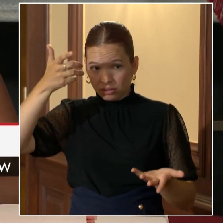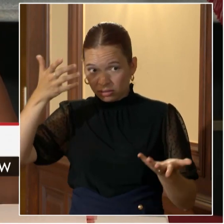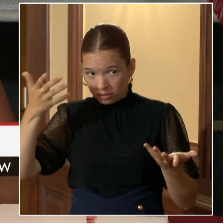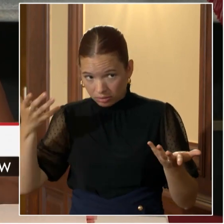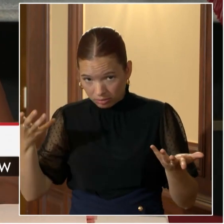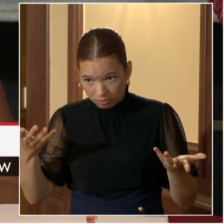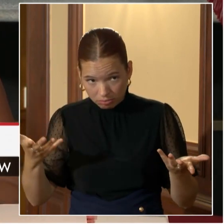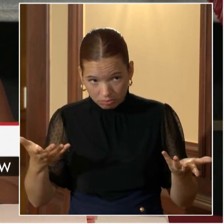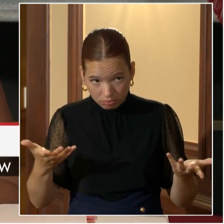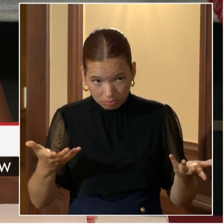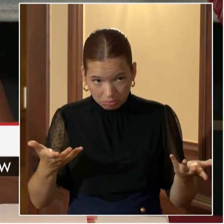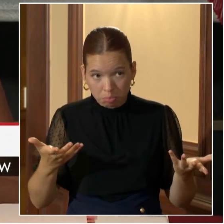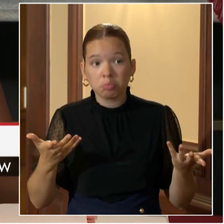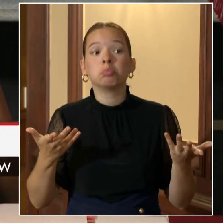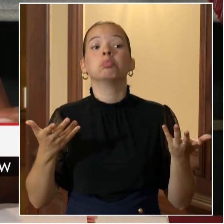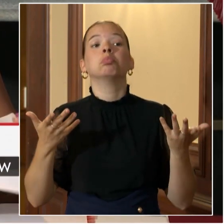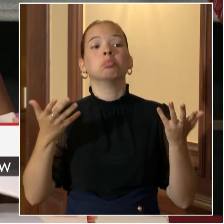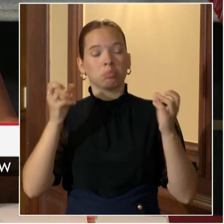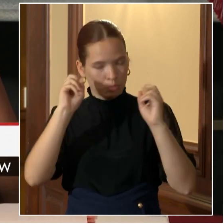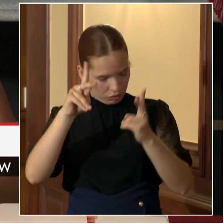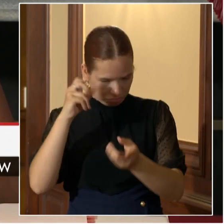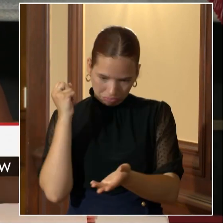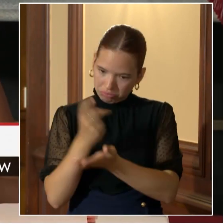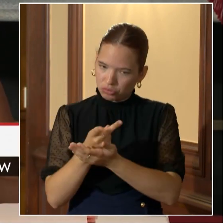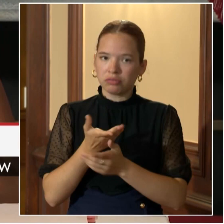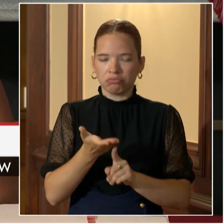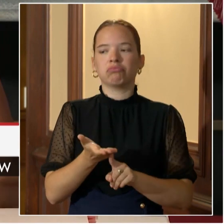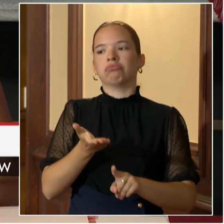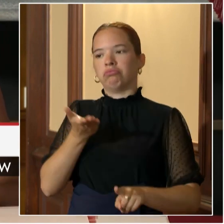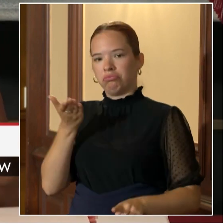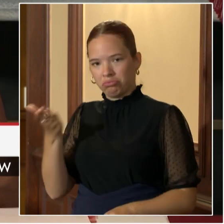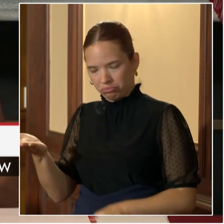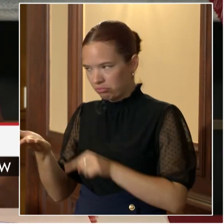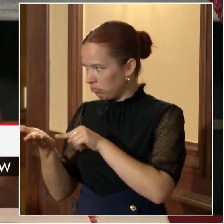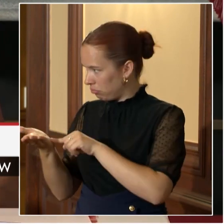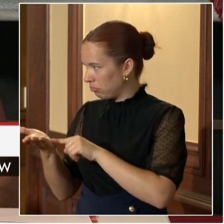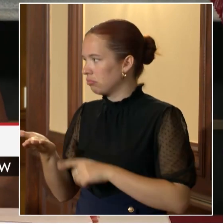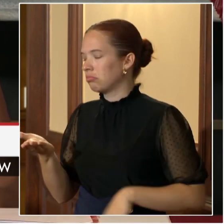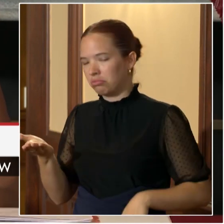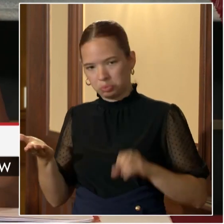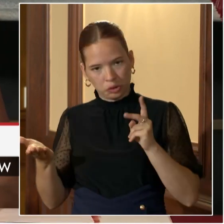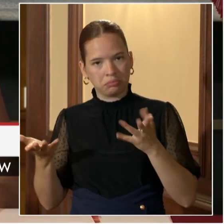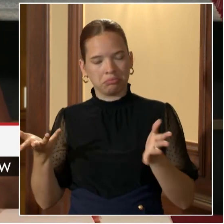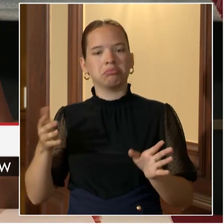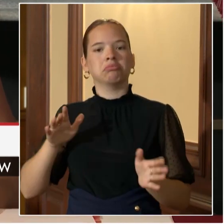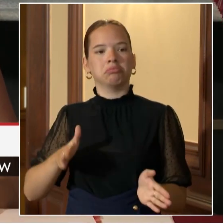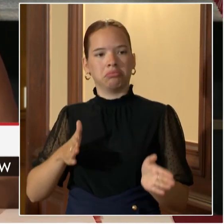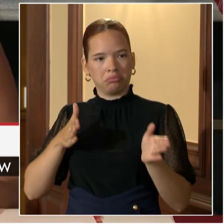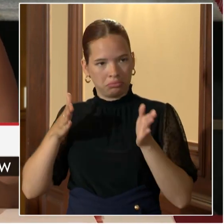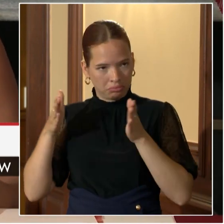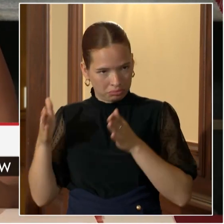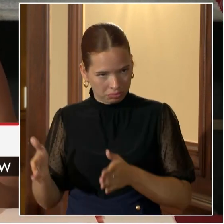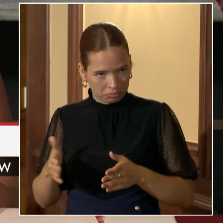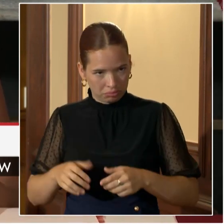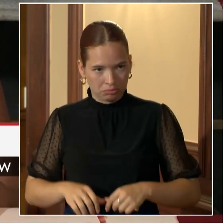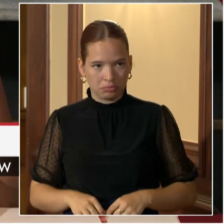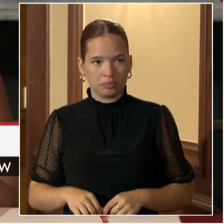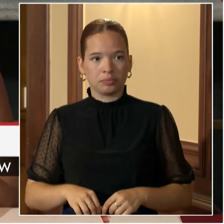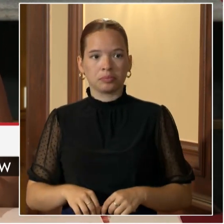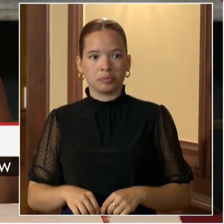The minutes have been approved unanimously. Further, there is a